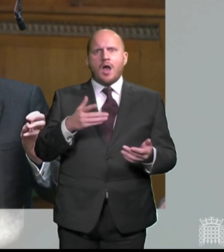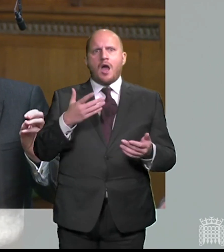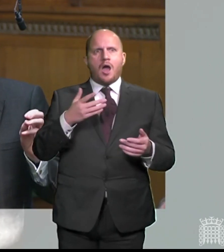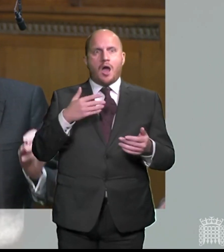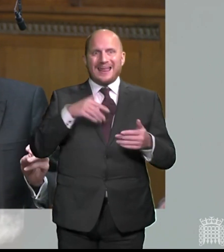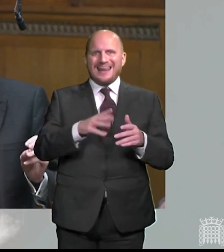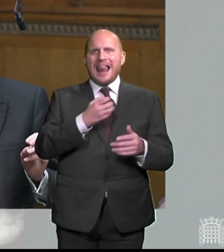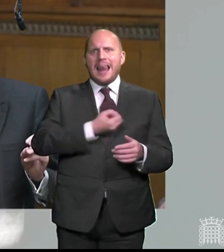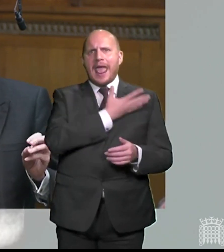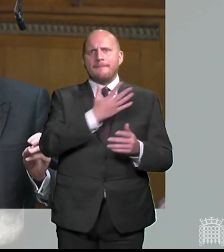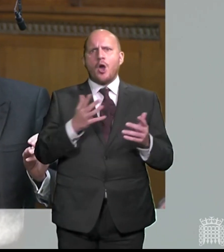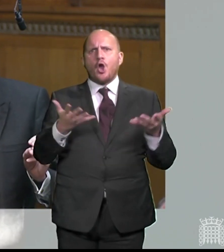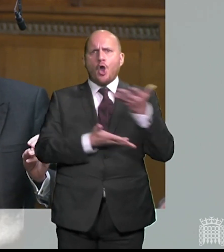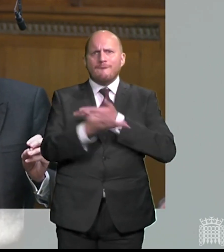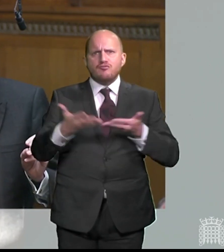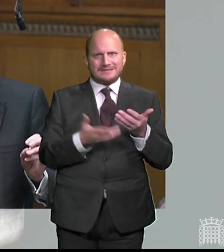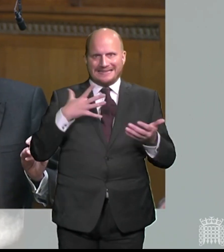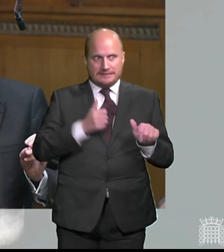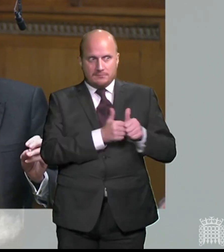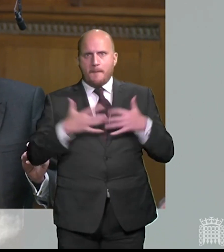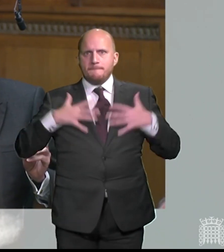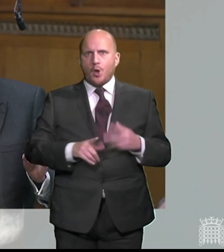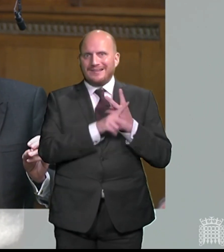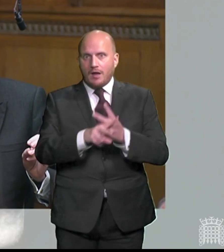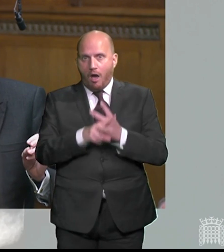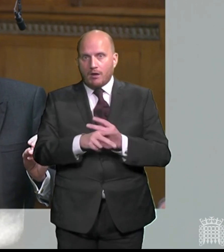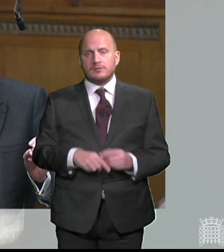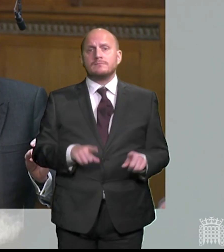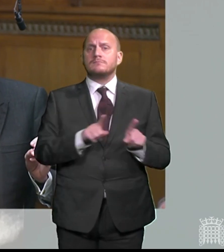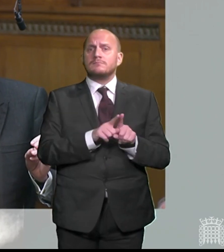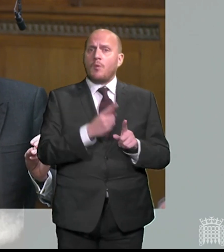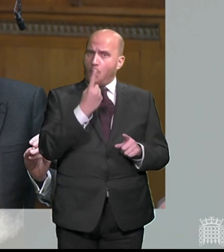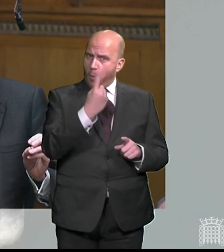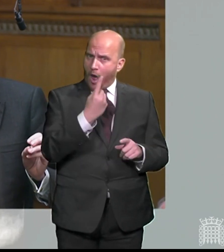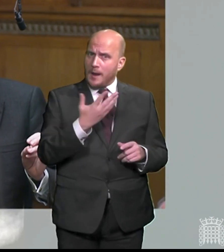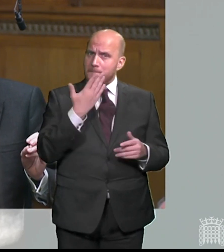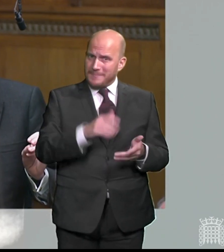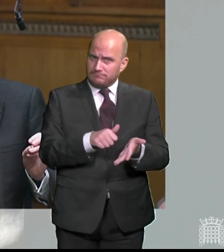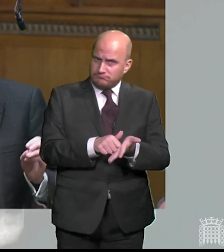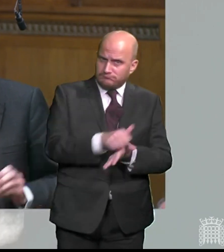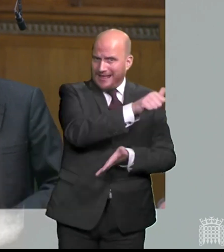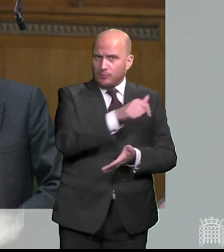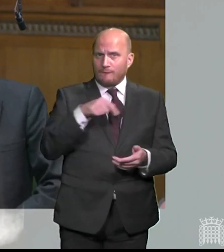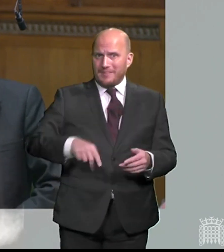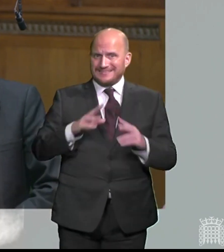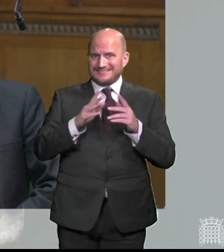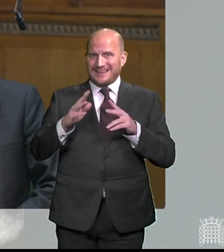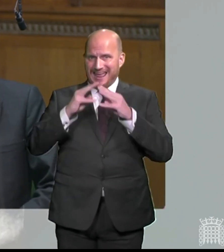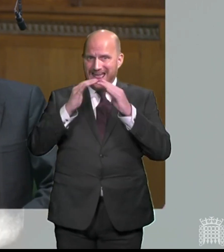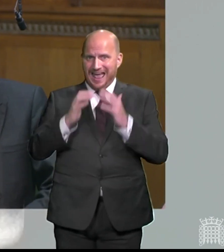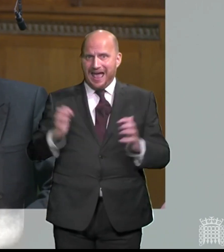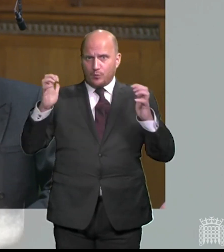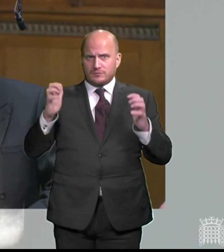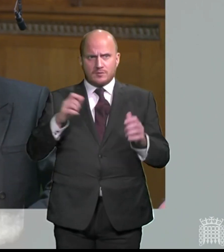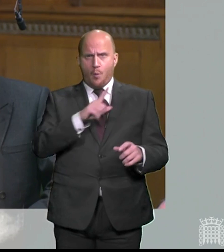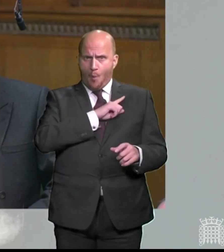get this straight. He has had to demand an investigation into himself because the Prime Minister is too weak to get a grip.